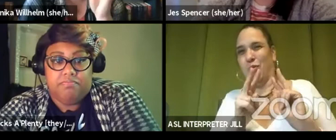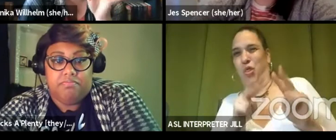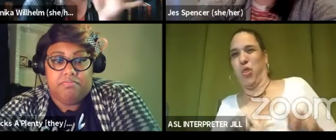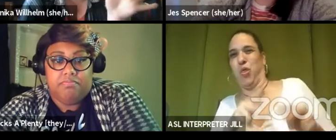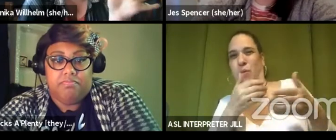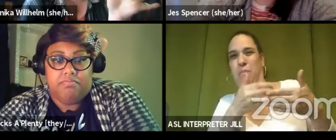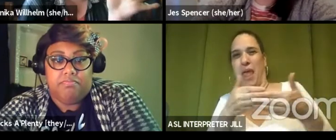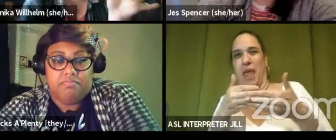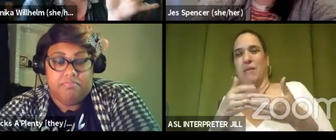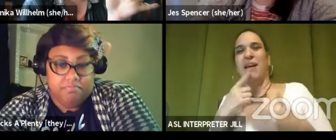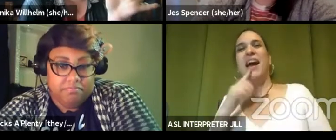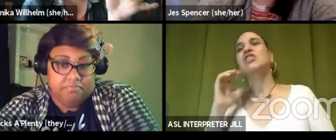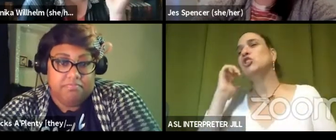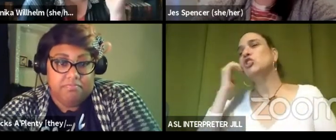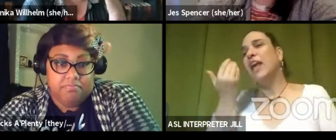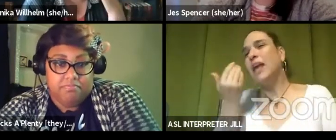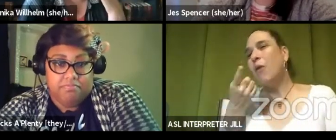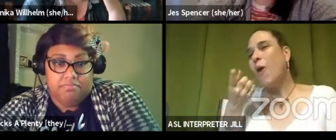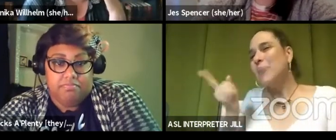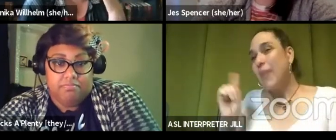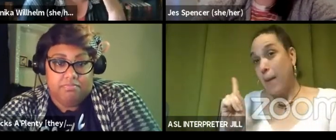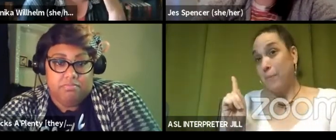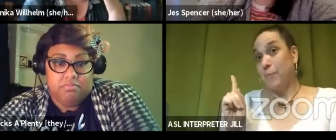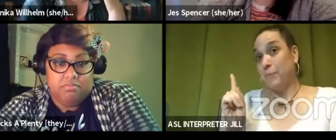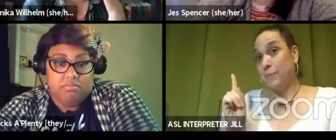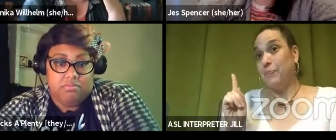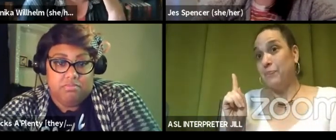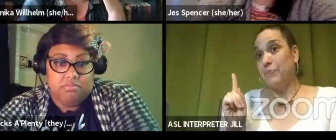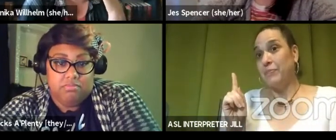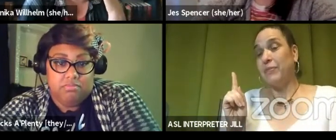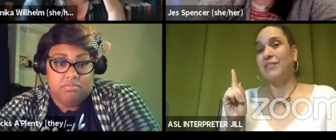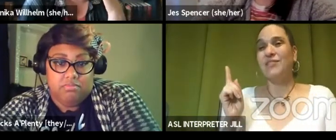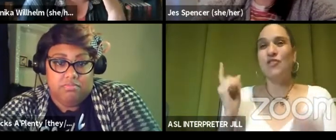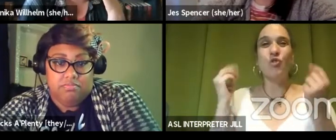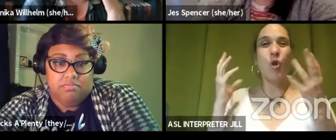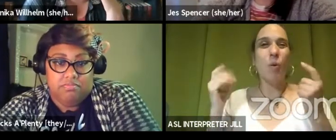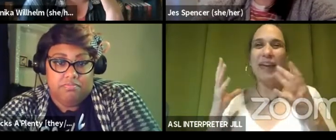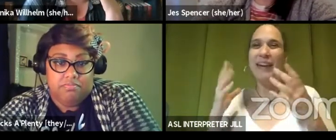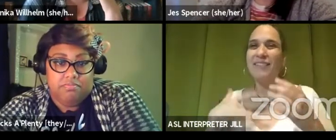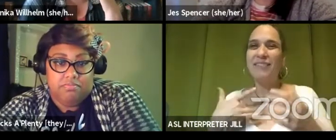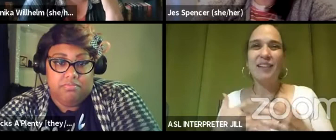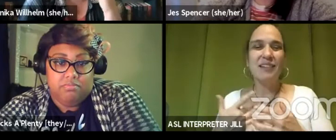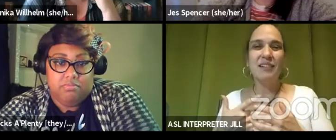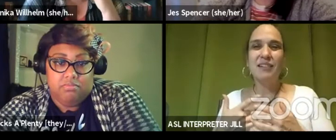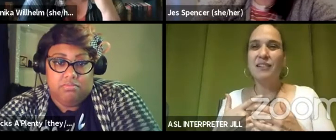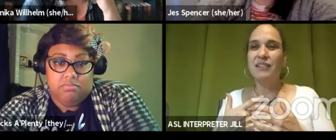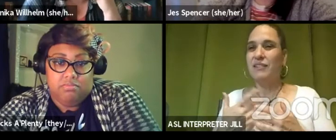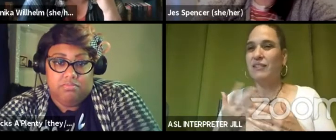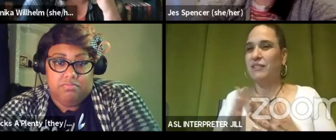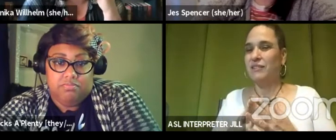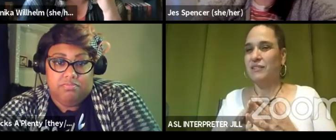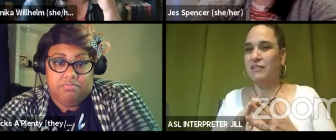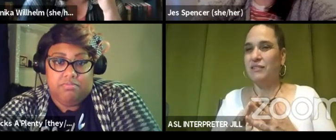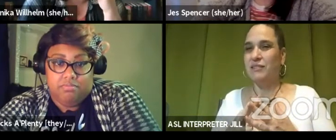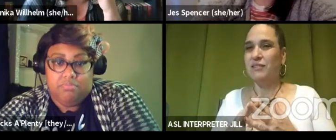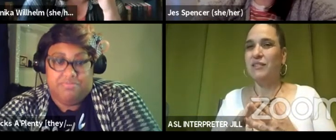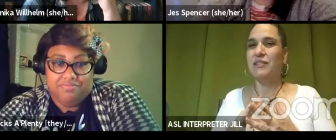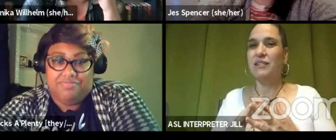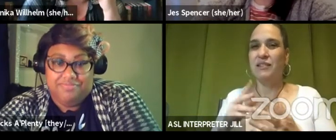say shame on them. So many feelings. Miss Pucks a Plenty, yes,